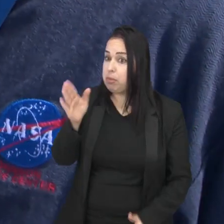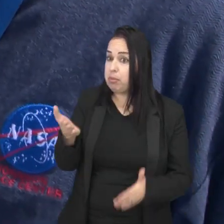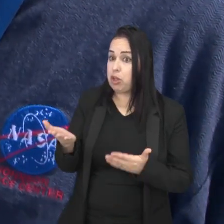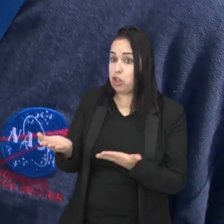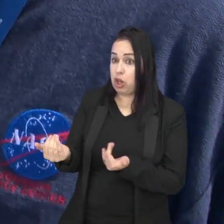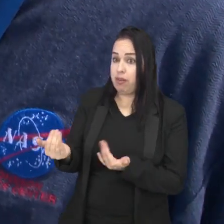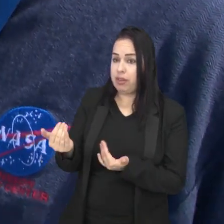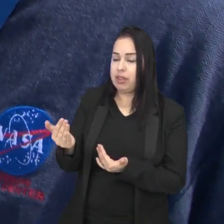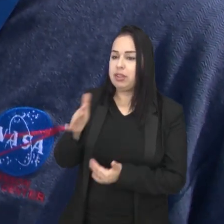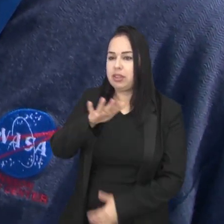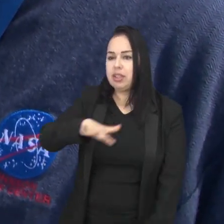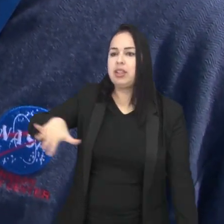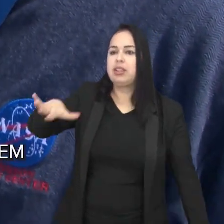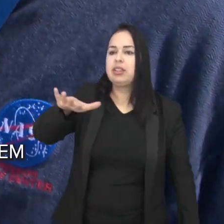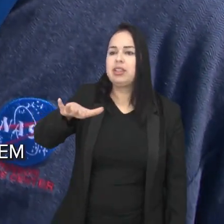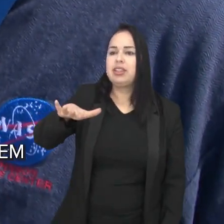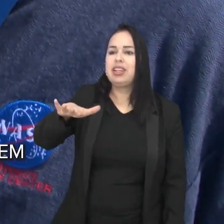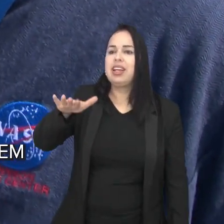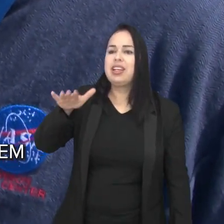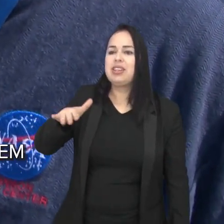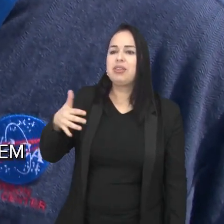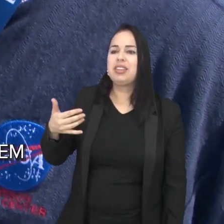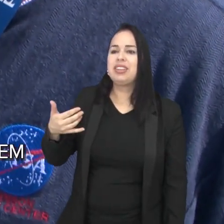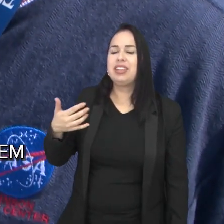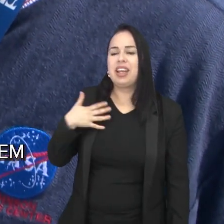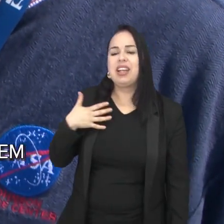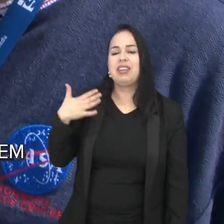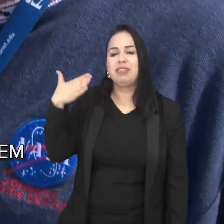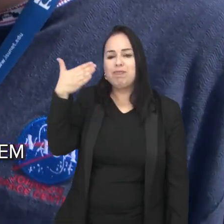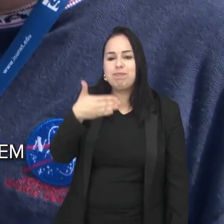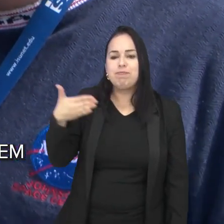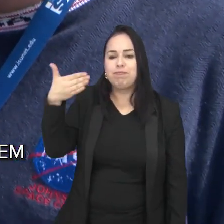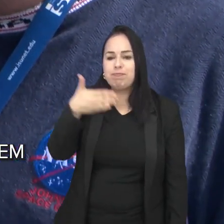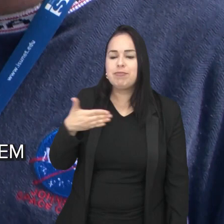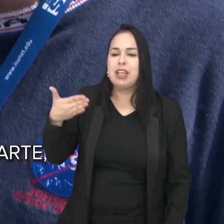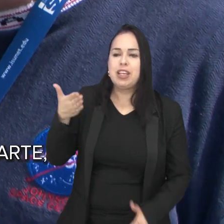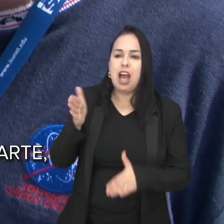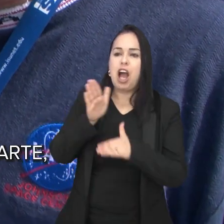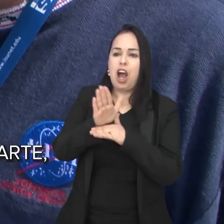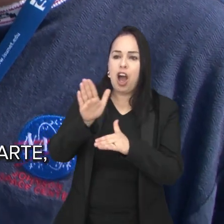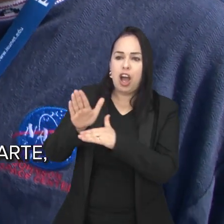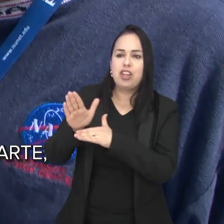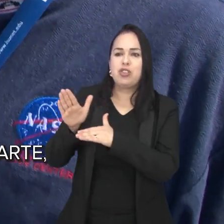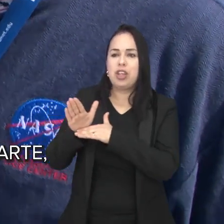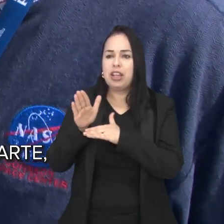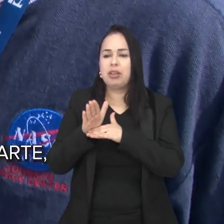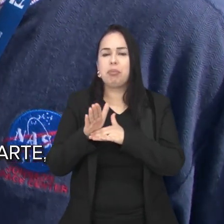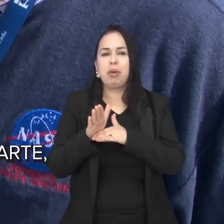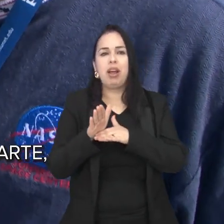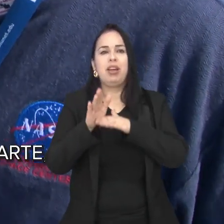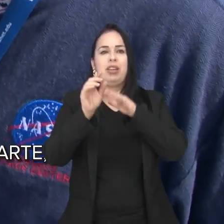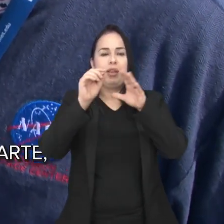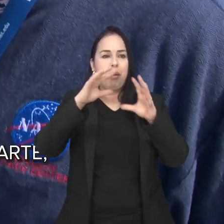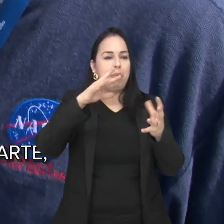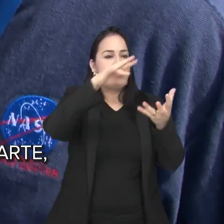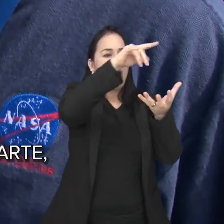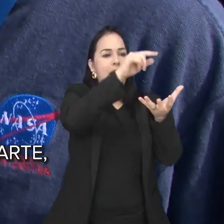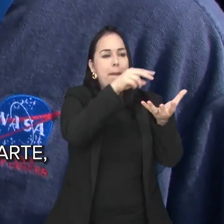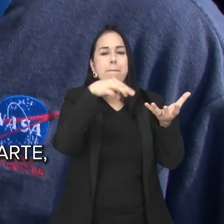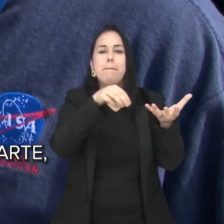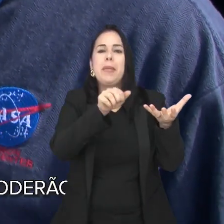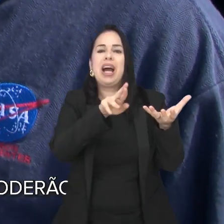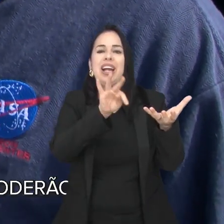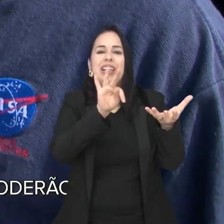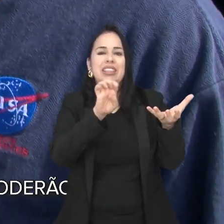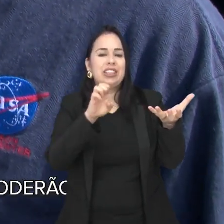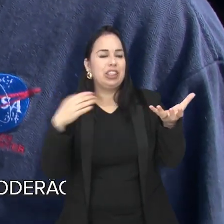younger ages that are in this group, they're more like the ages that will be contributing directly to Mars, the design of Mars missions and technology and